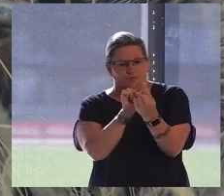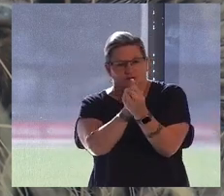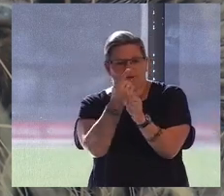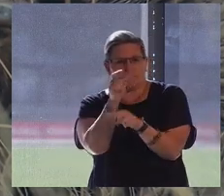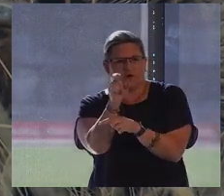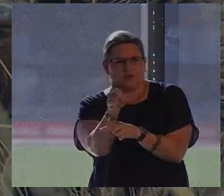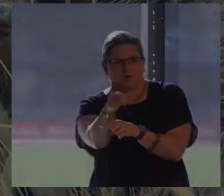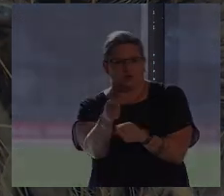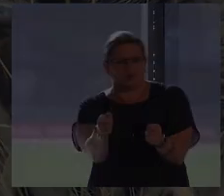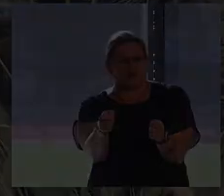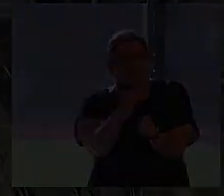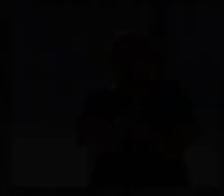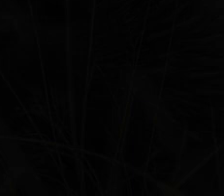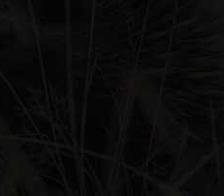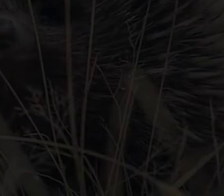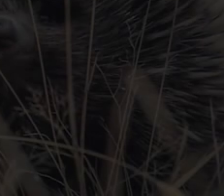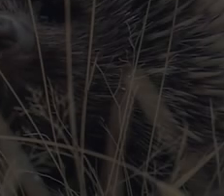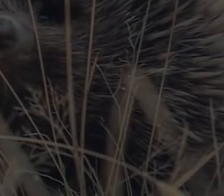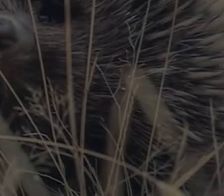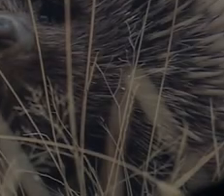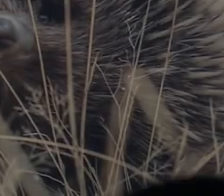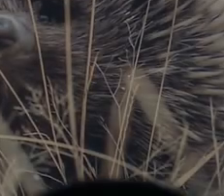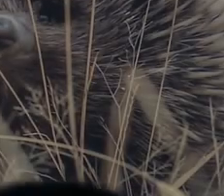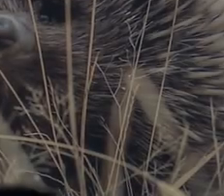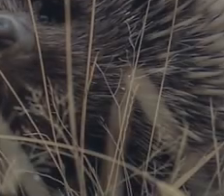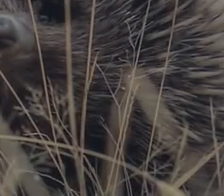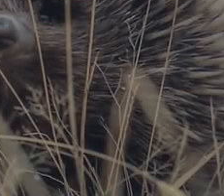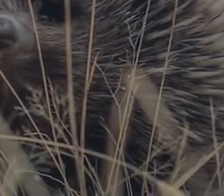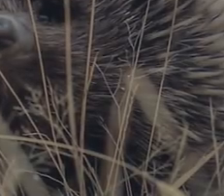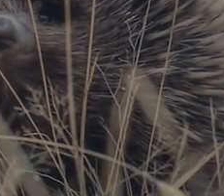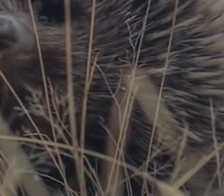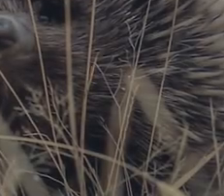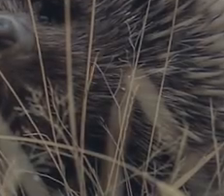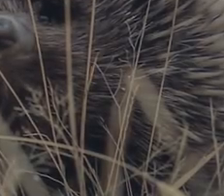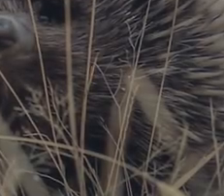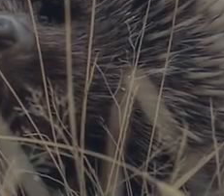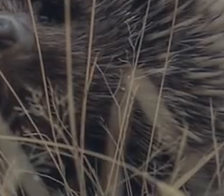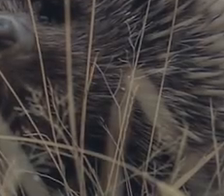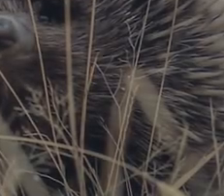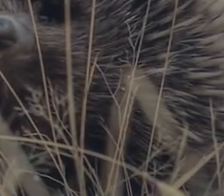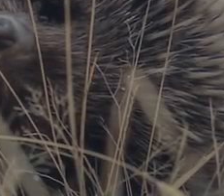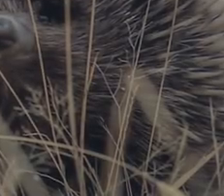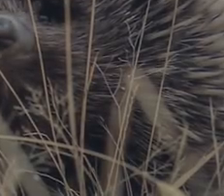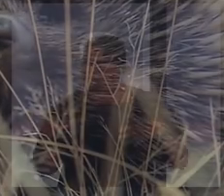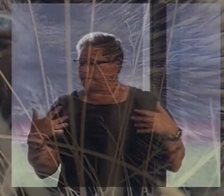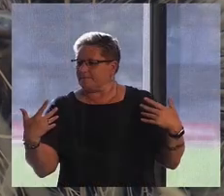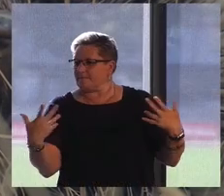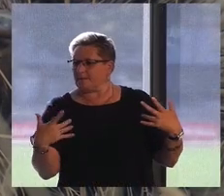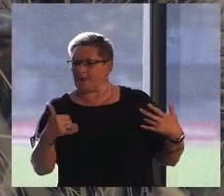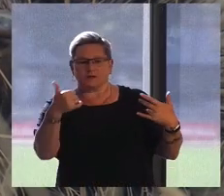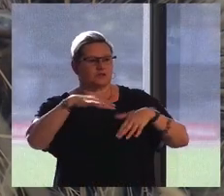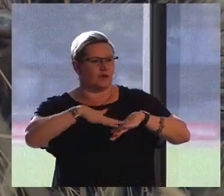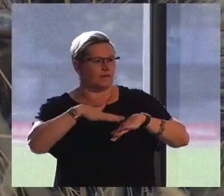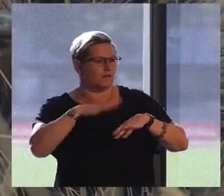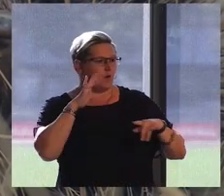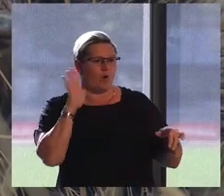it. We just have to hurry up. It's question time now. This is the opportunity for us all